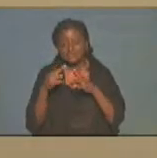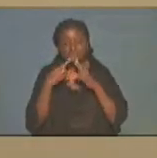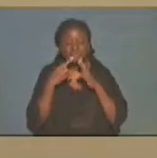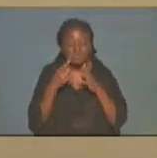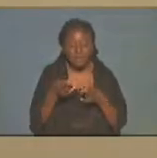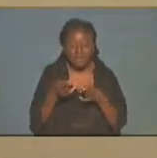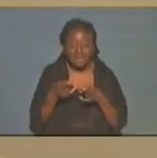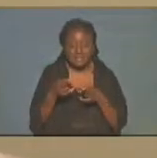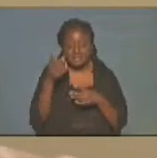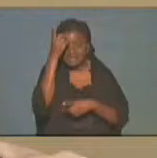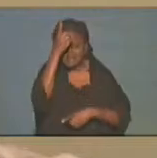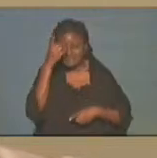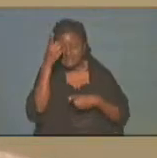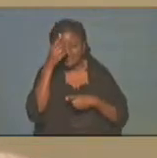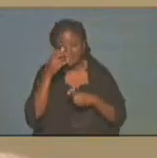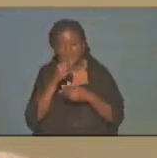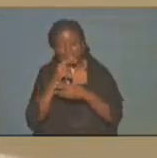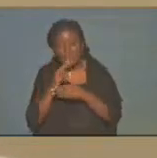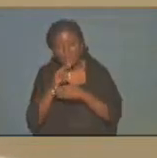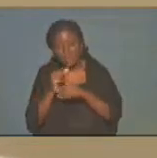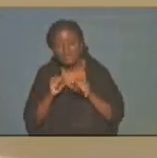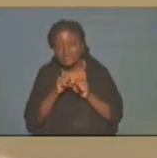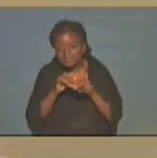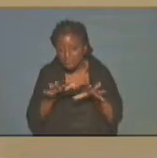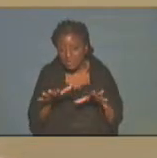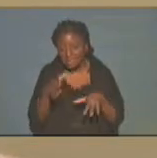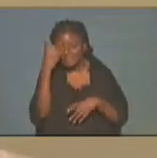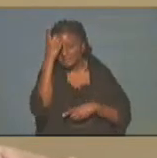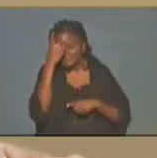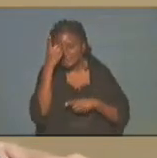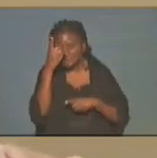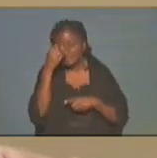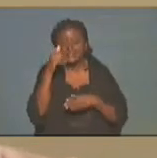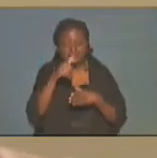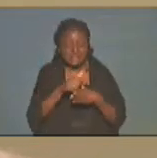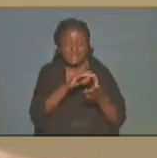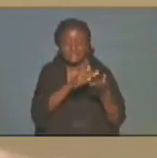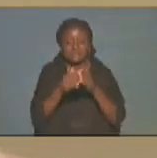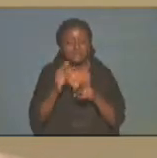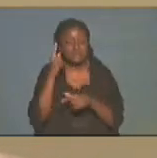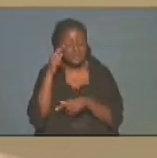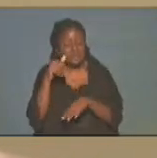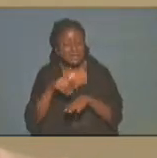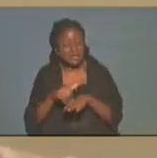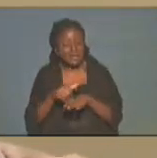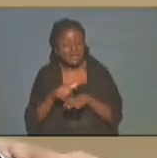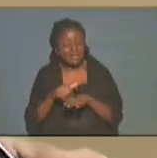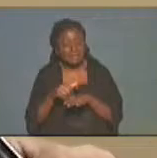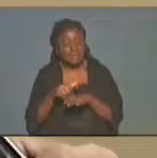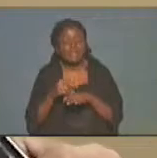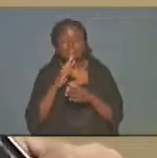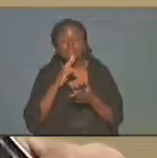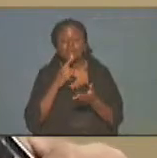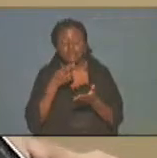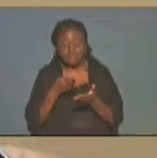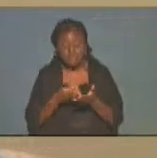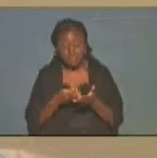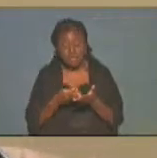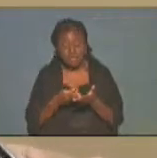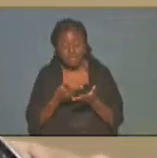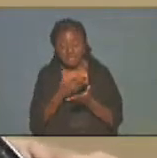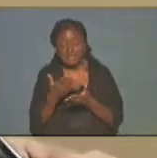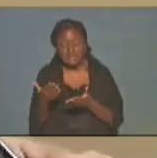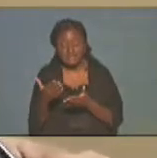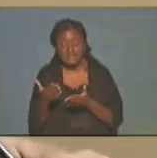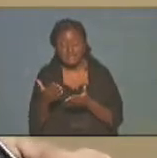or infectious diseases as indicated in the community. When we look at the reported cases and the data in front of us, there is